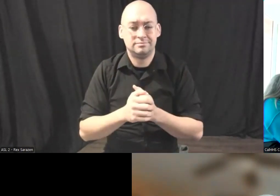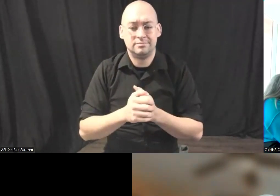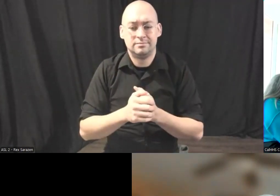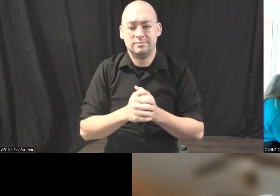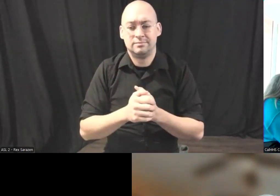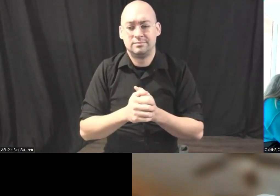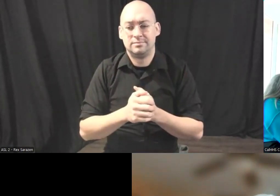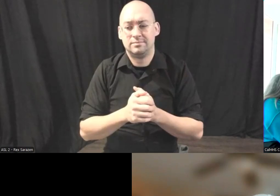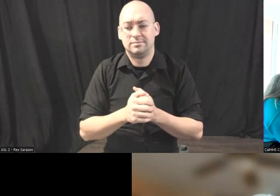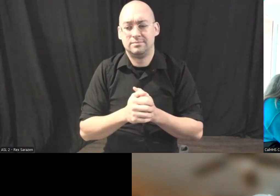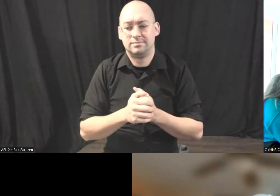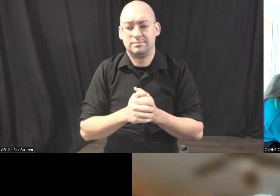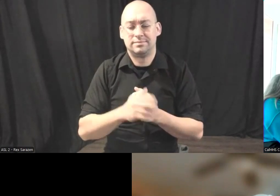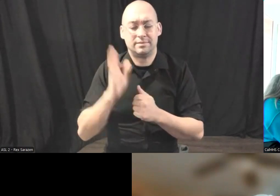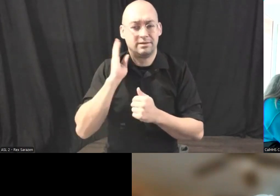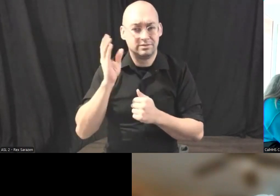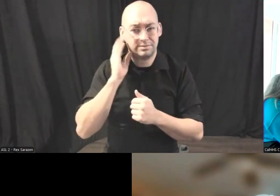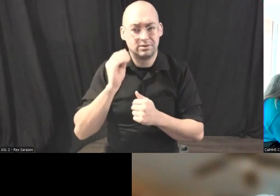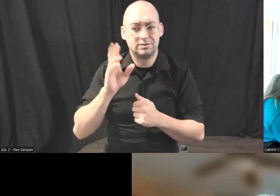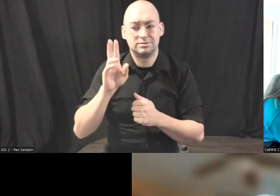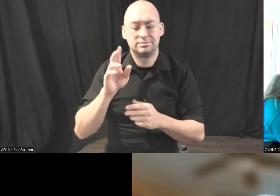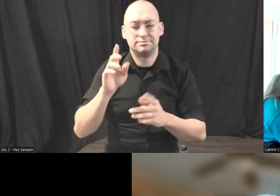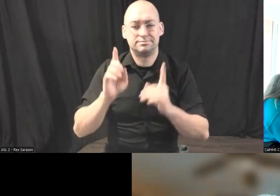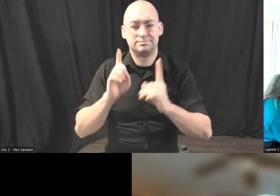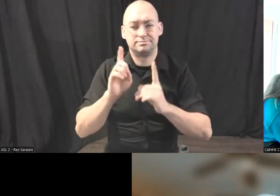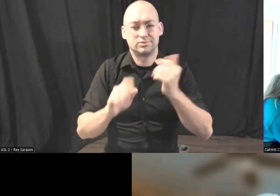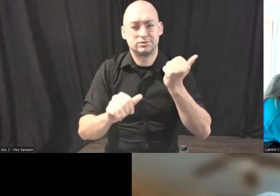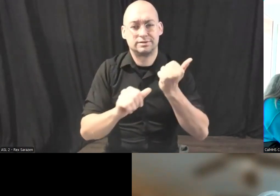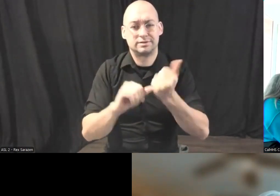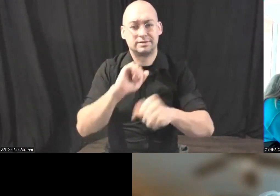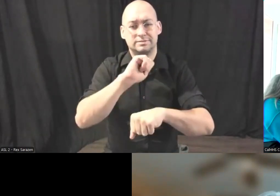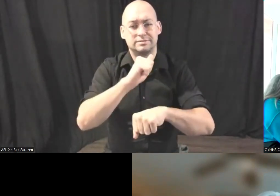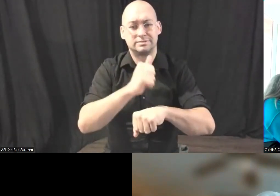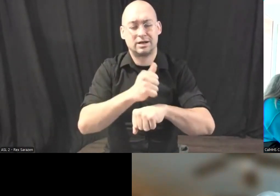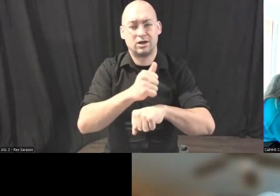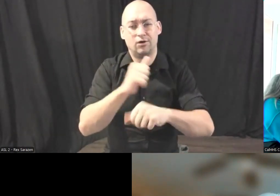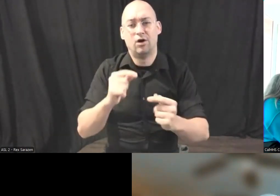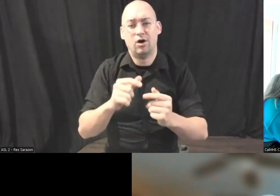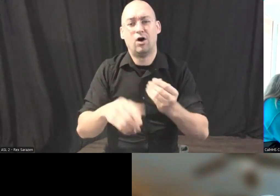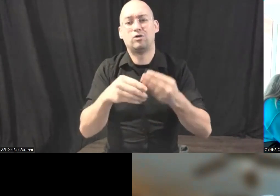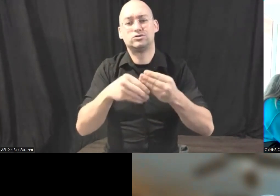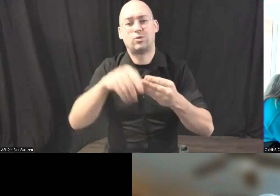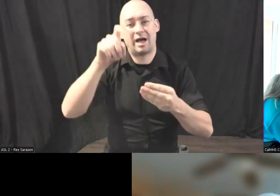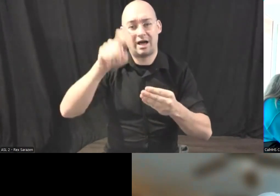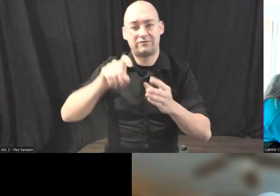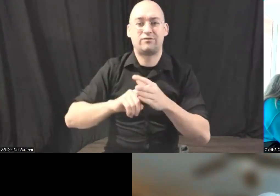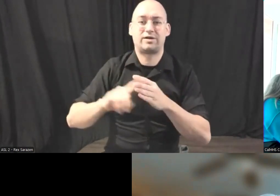that. Then we also had the experience where the mutual aid setting was also needing to evacuate. And again, magnitude of